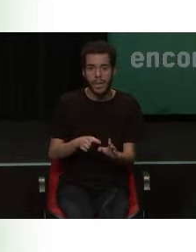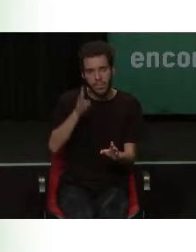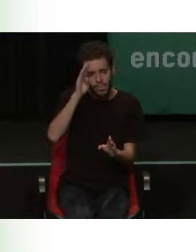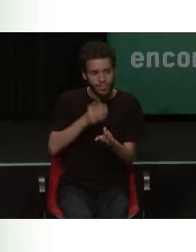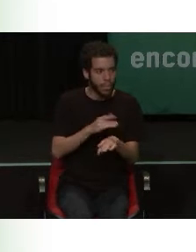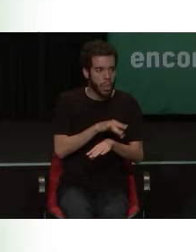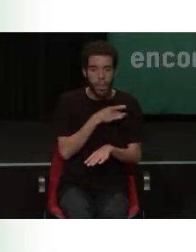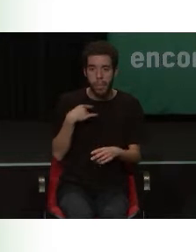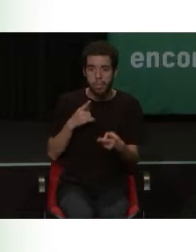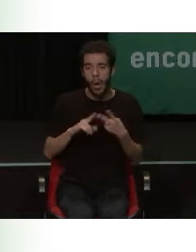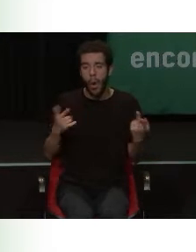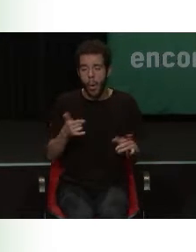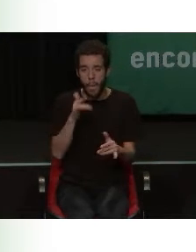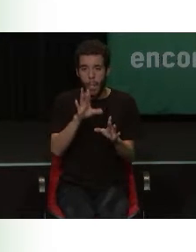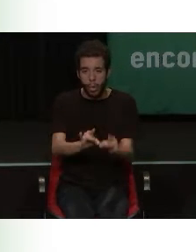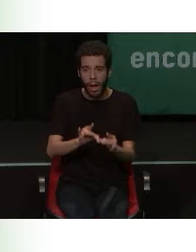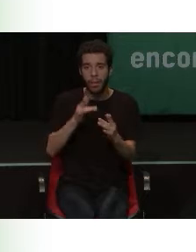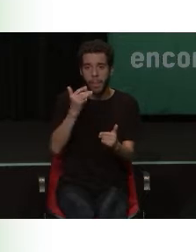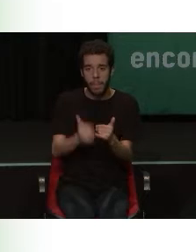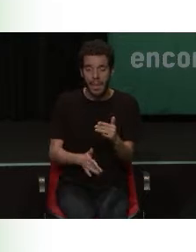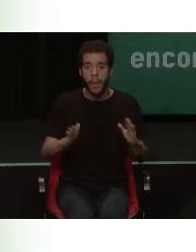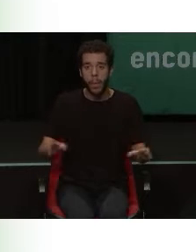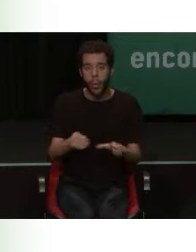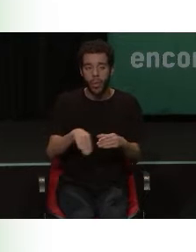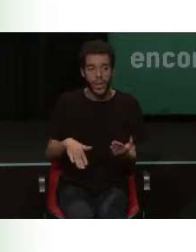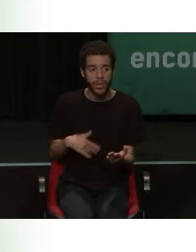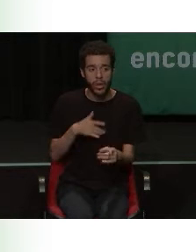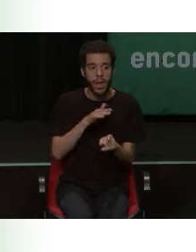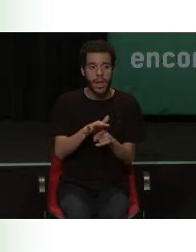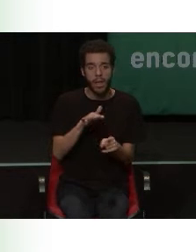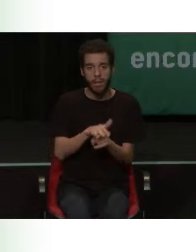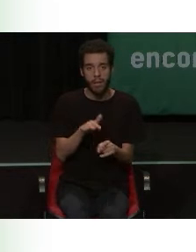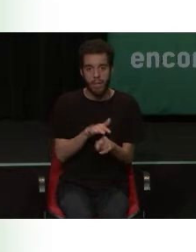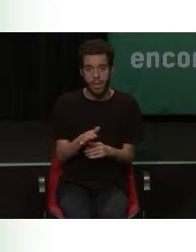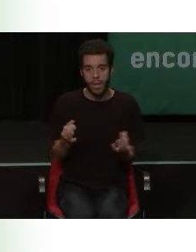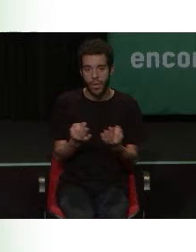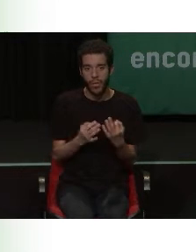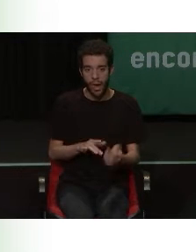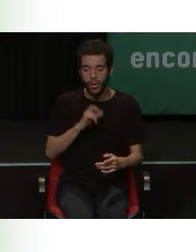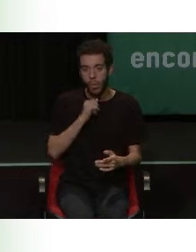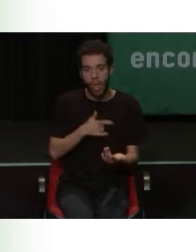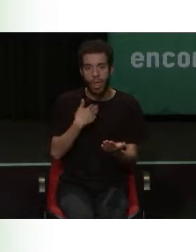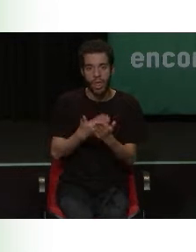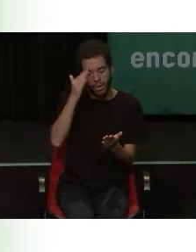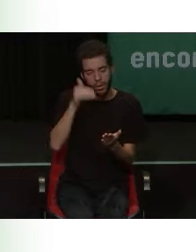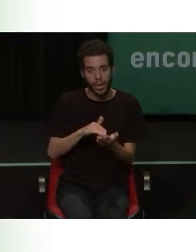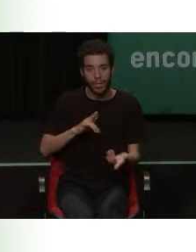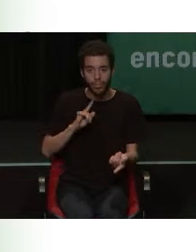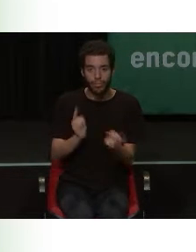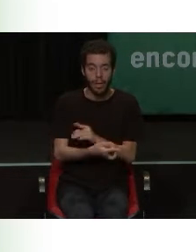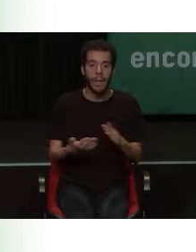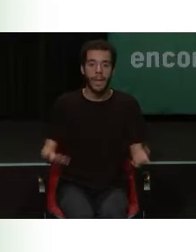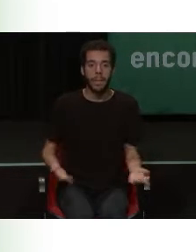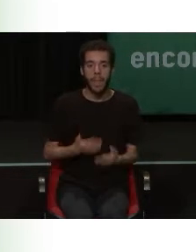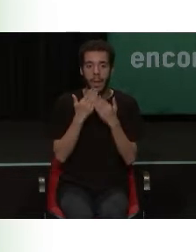should follow psychopathology pathway, the context will invert the equation.